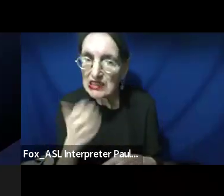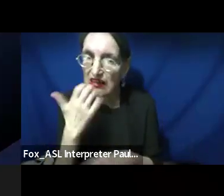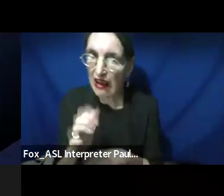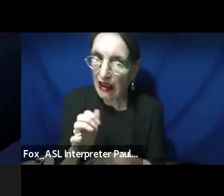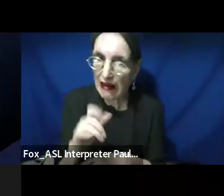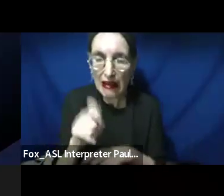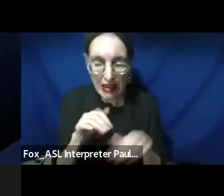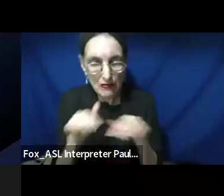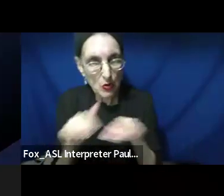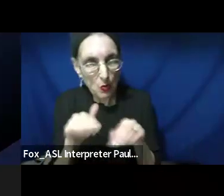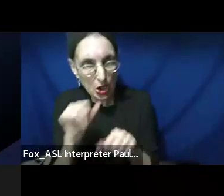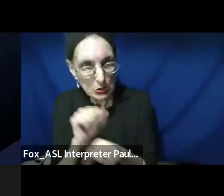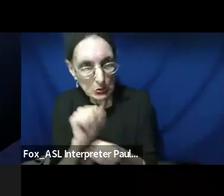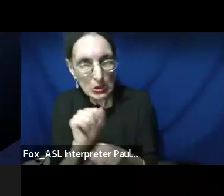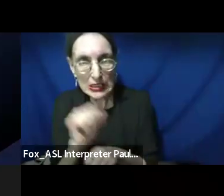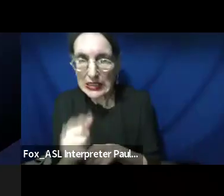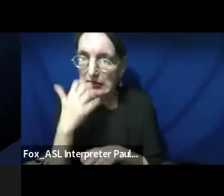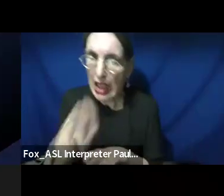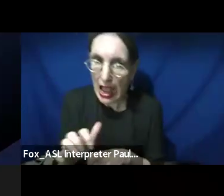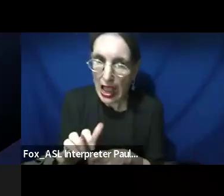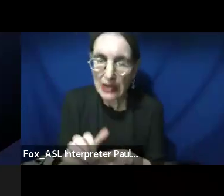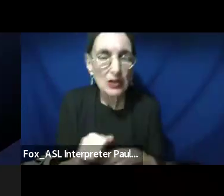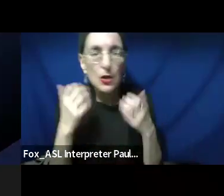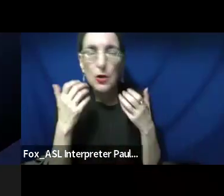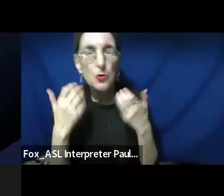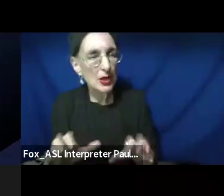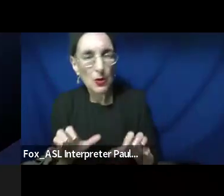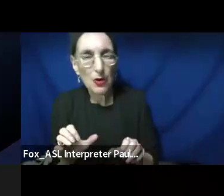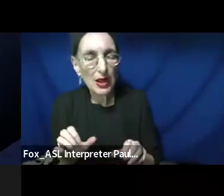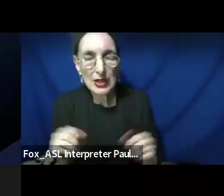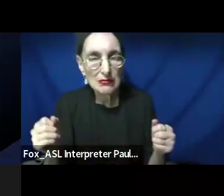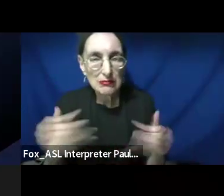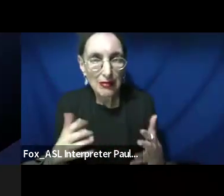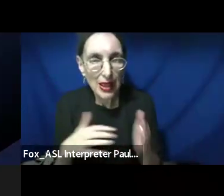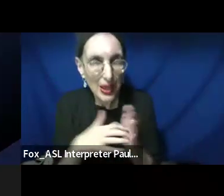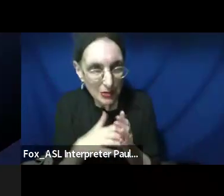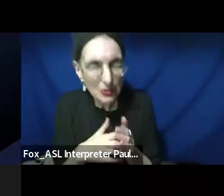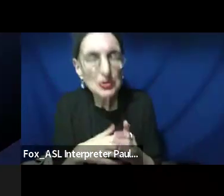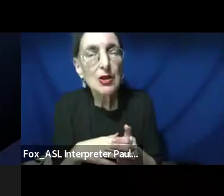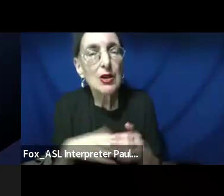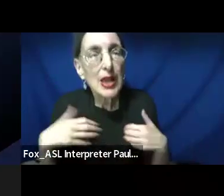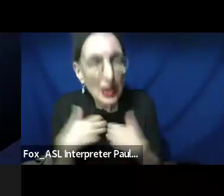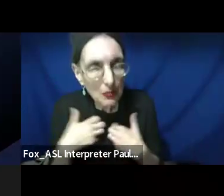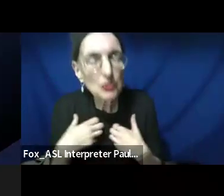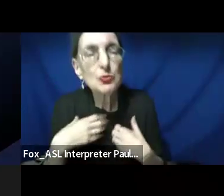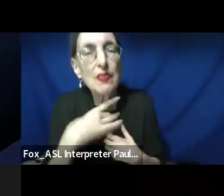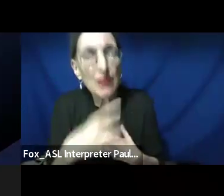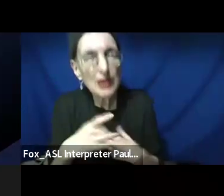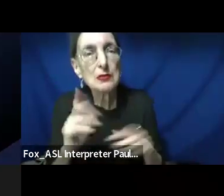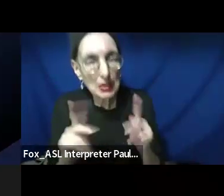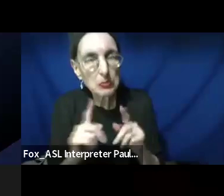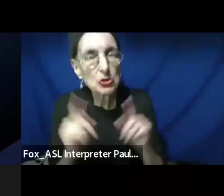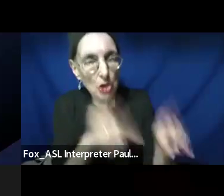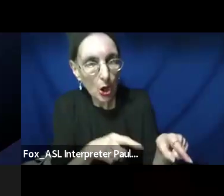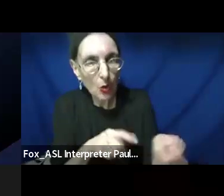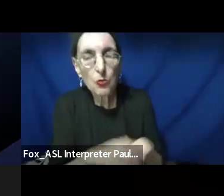want to scare away animals, but we also want everyone to be able to go. And somebody said about like feeling like people are just bringing them because they feel